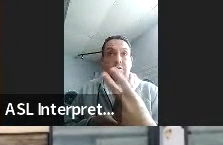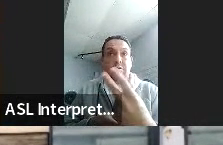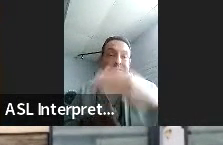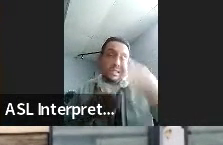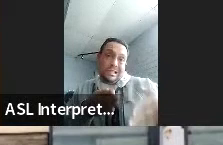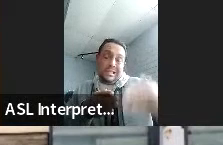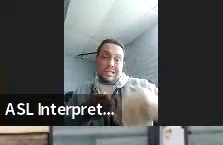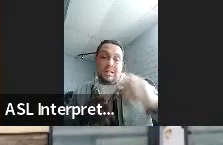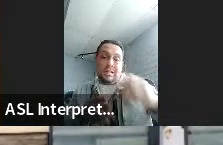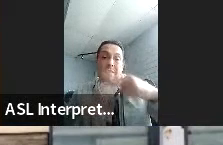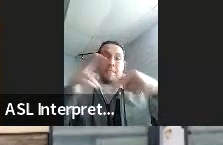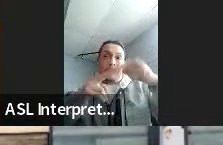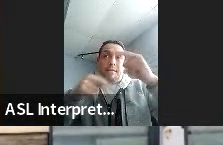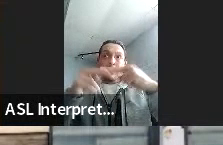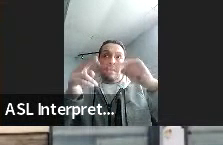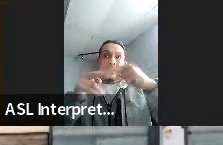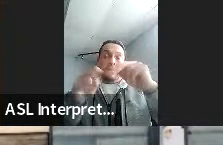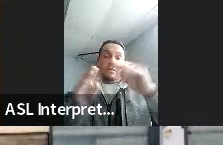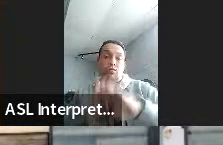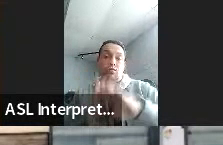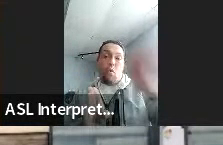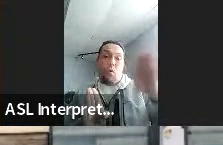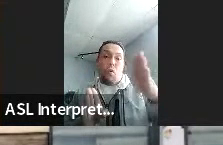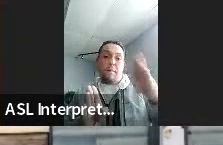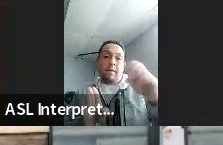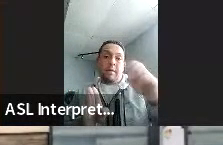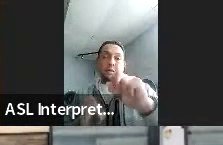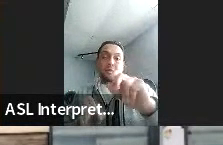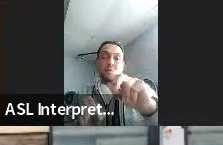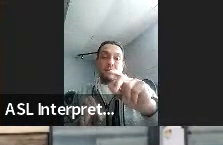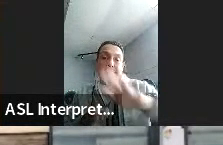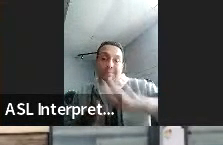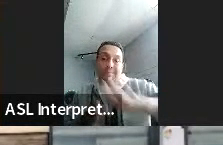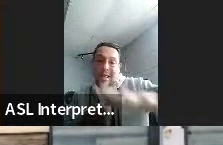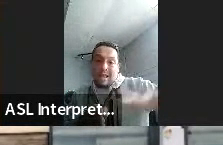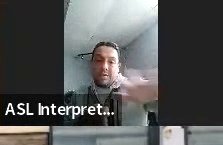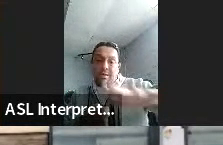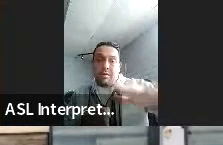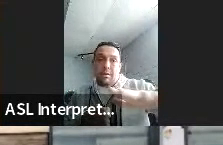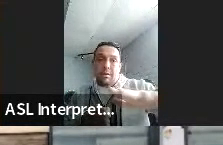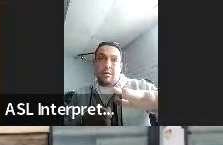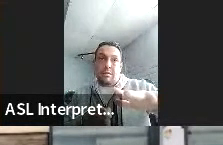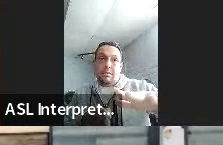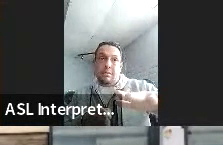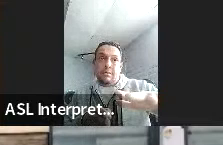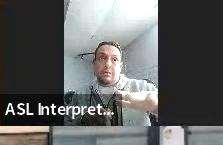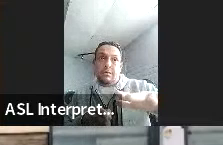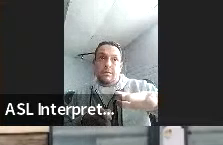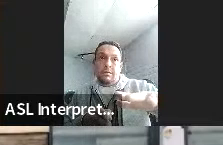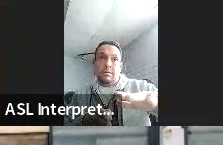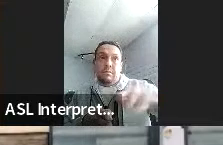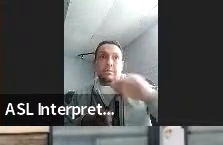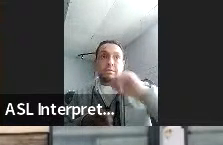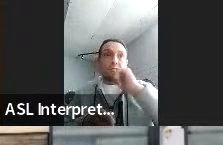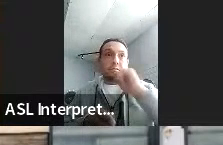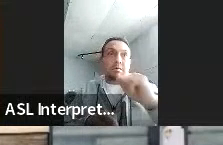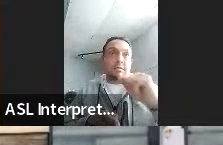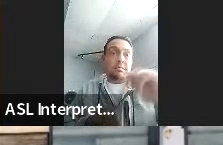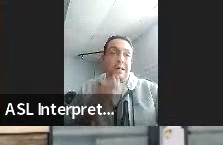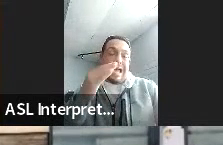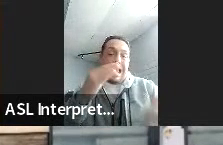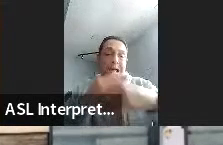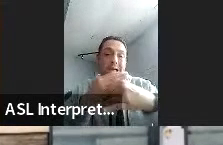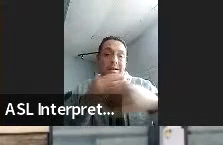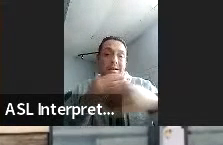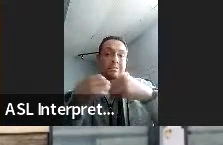space, regardless of how much loading the tenant might need or want. So adding additional unnecessary loading docks, it might be too